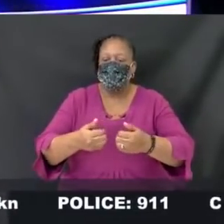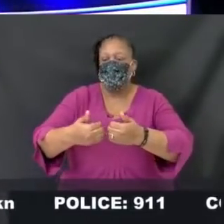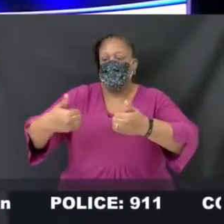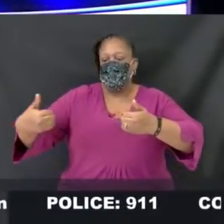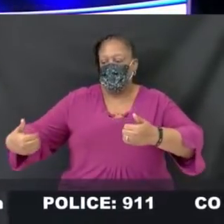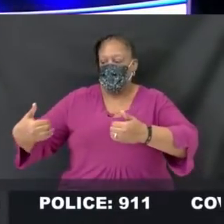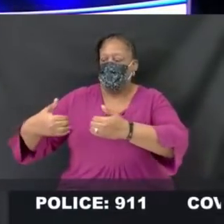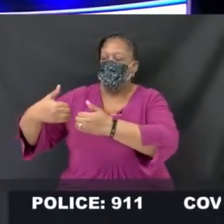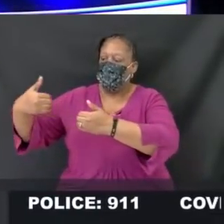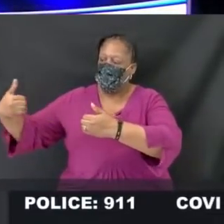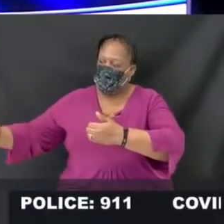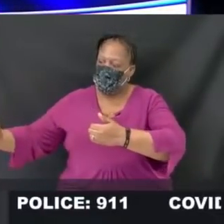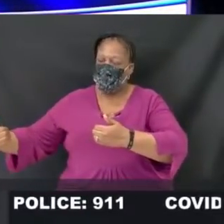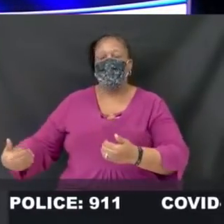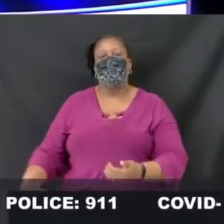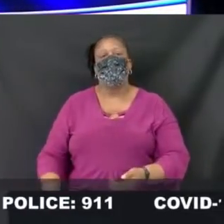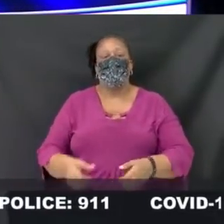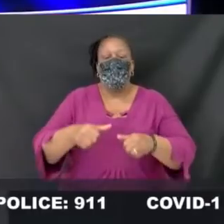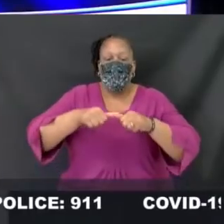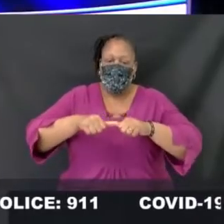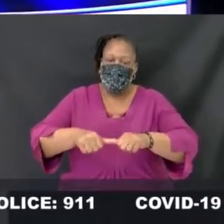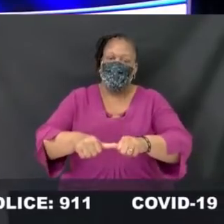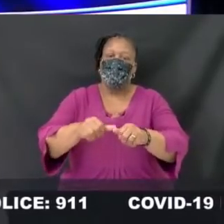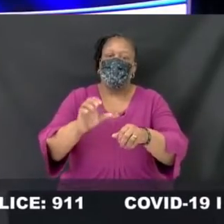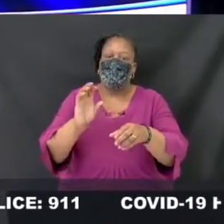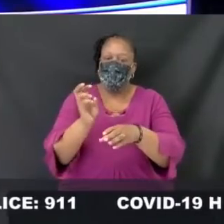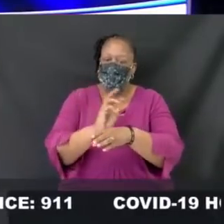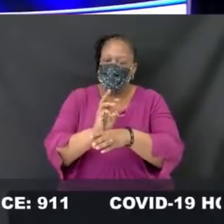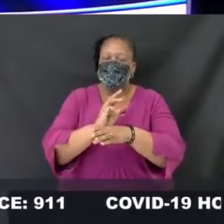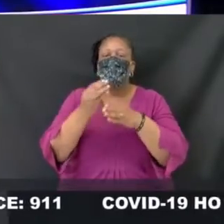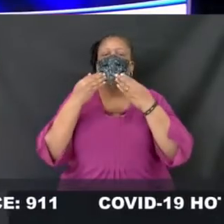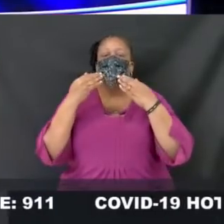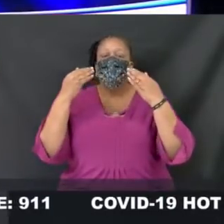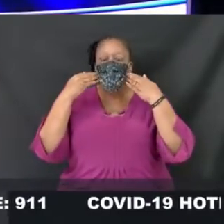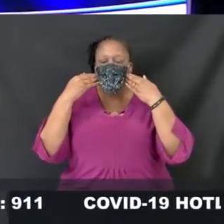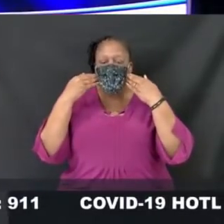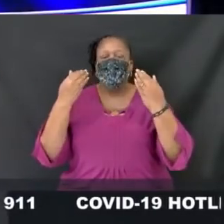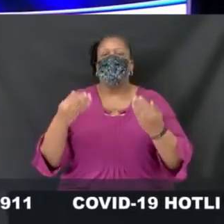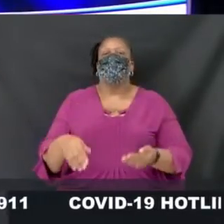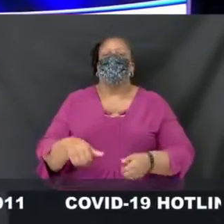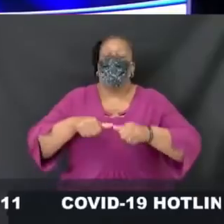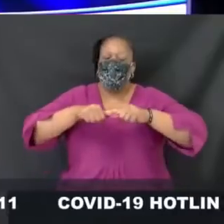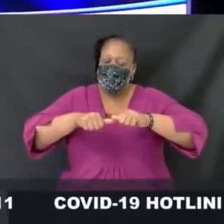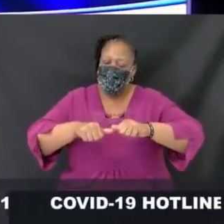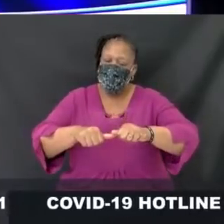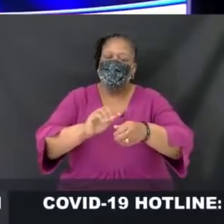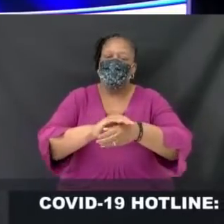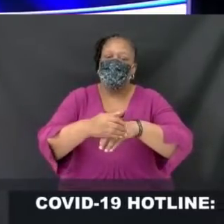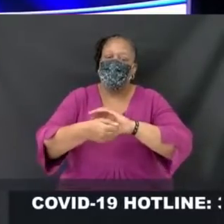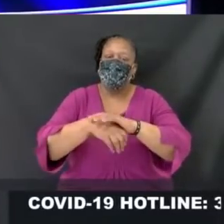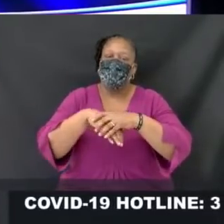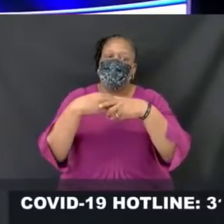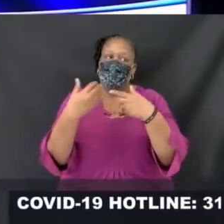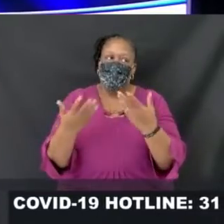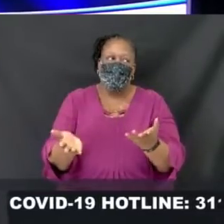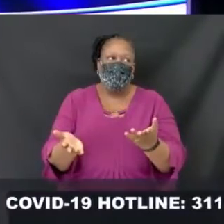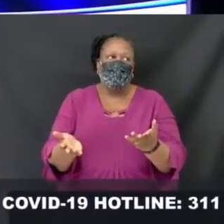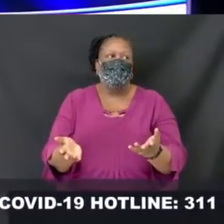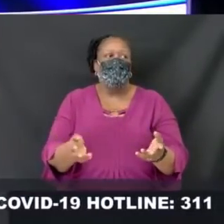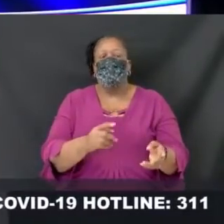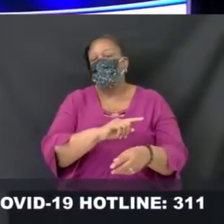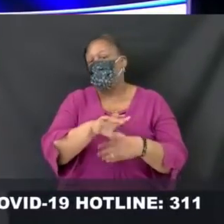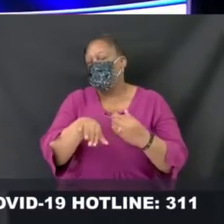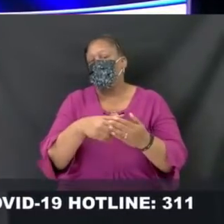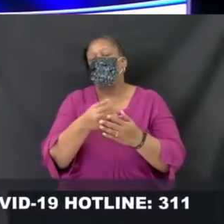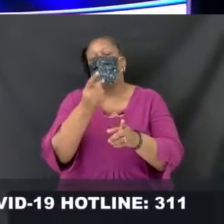places, wearing your face masks when in public, practice good hygiene and other sanitization